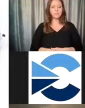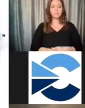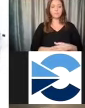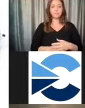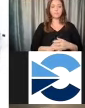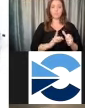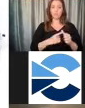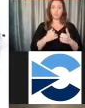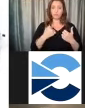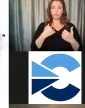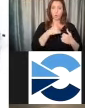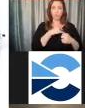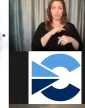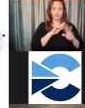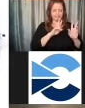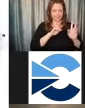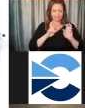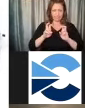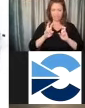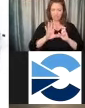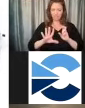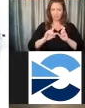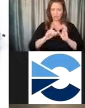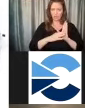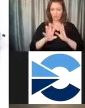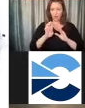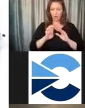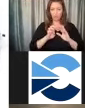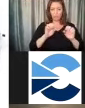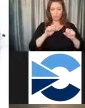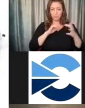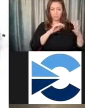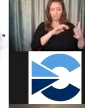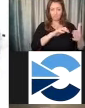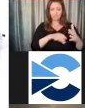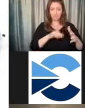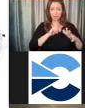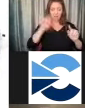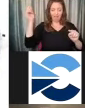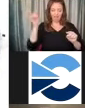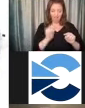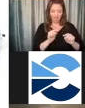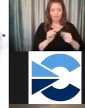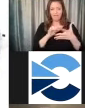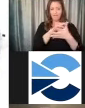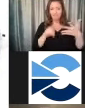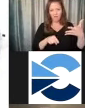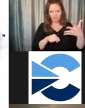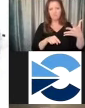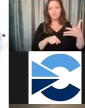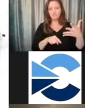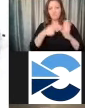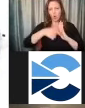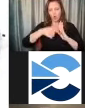Initially, we examined the potential of around 1,400 potential studies and drilled down to 5 eligible